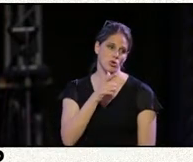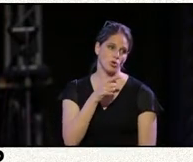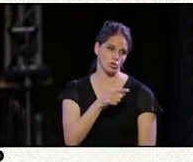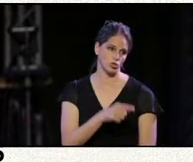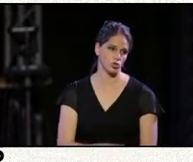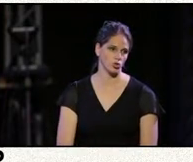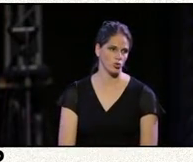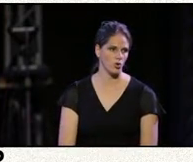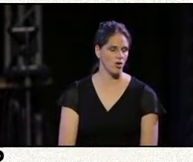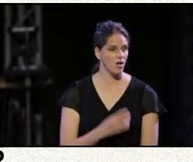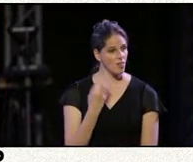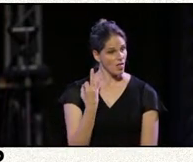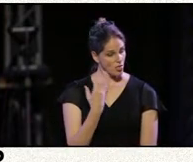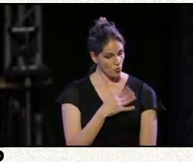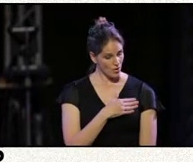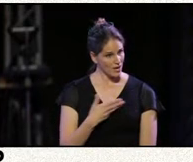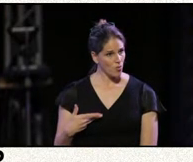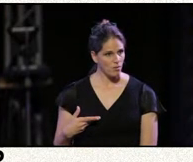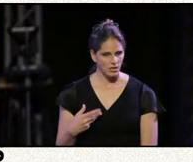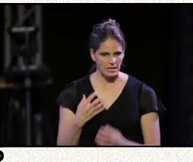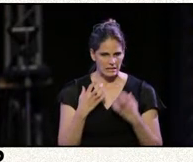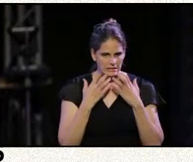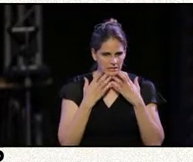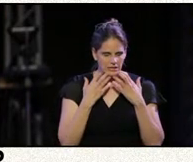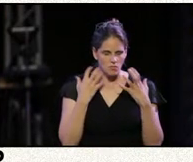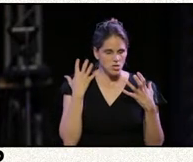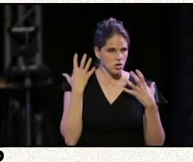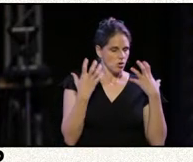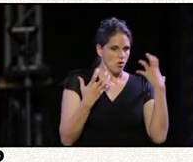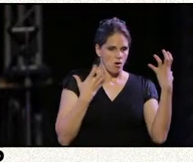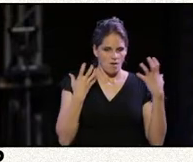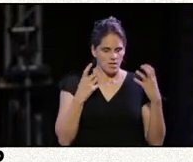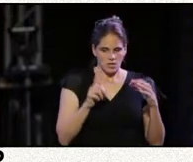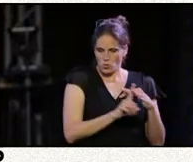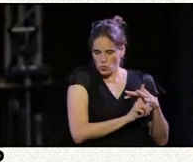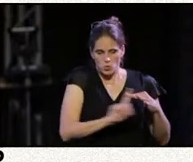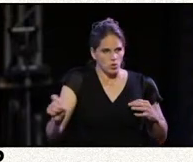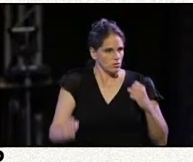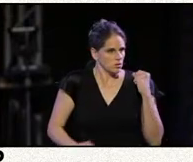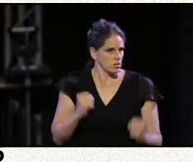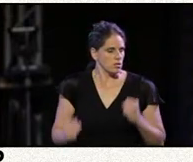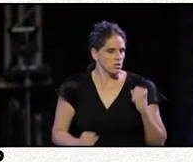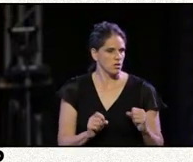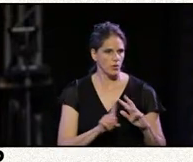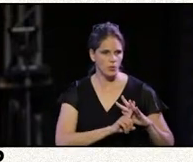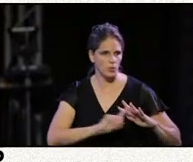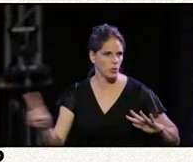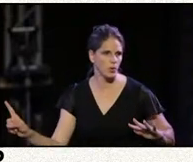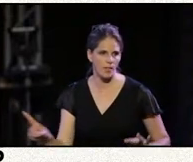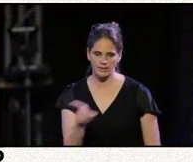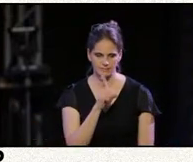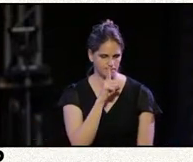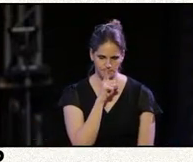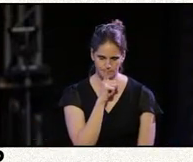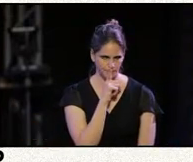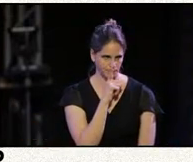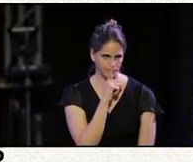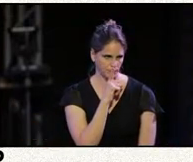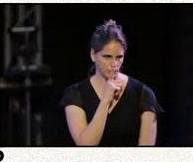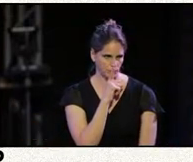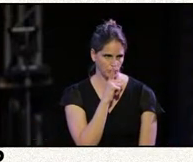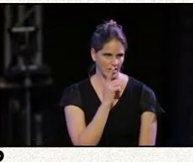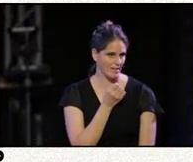Trembling and bewildered, the woman went out and fled from the tomb. And they said nothing to anyone because they